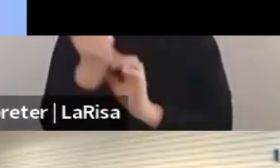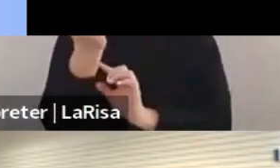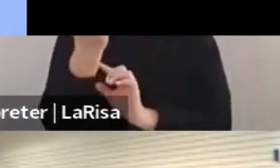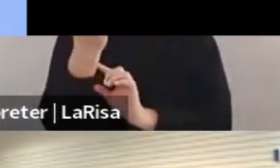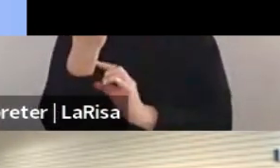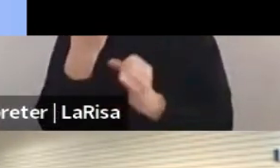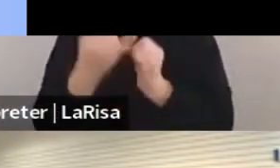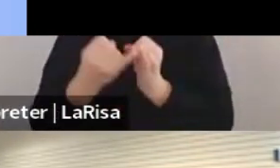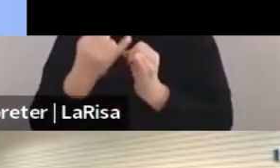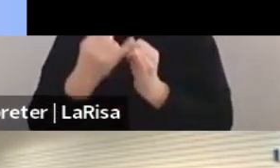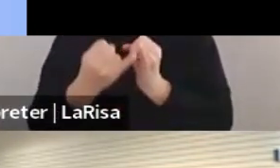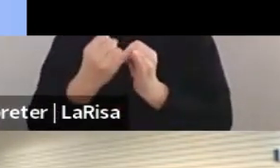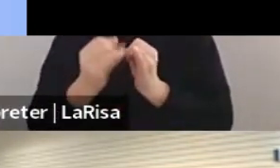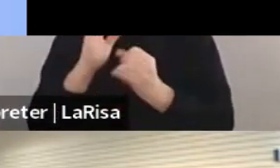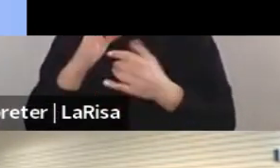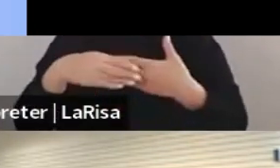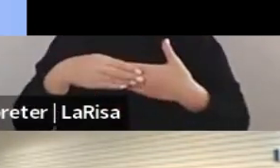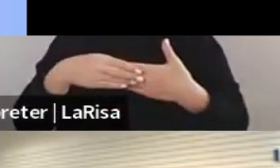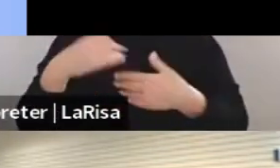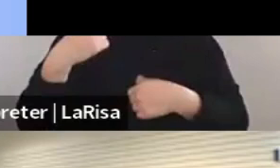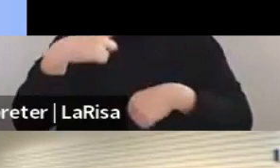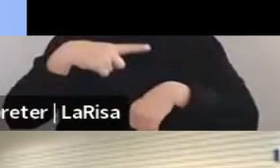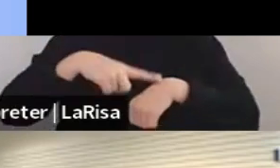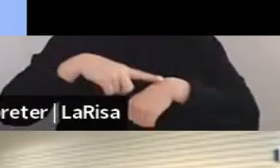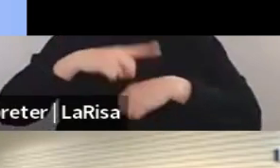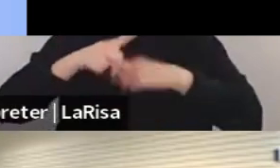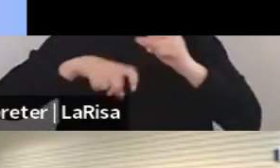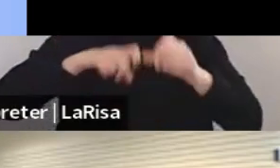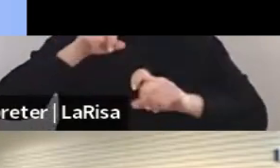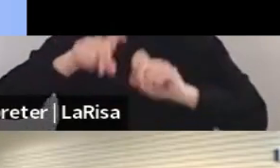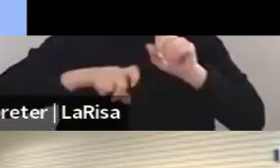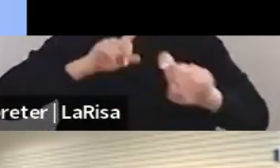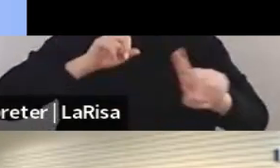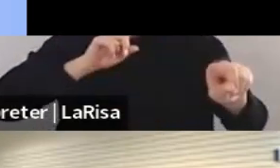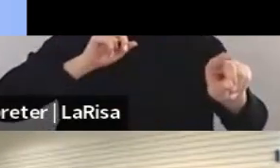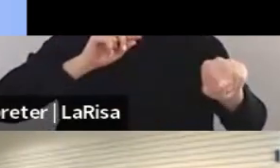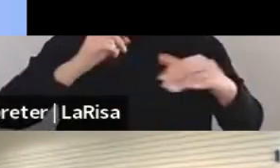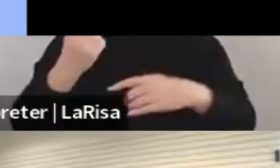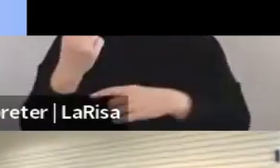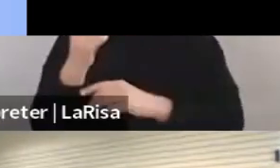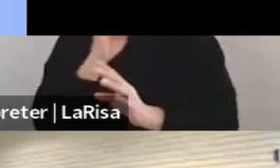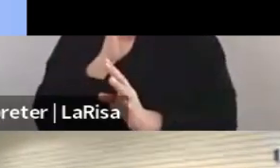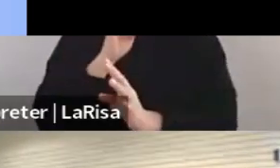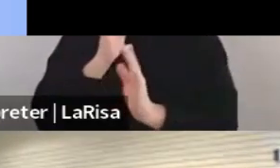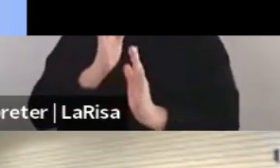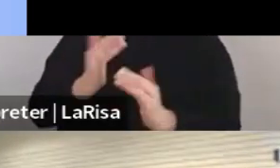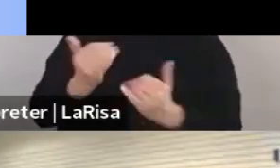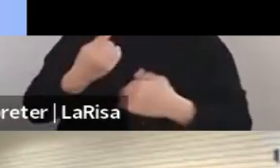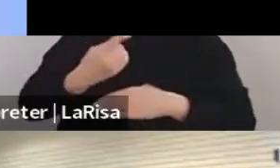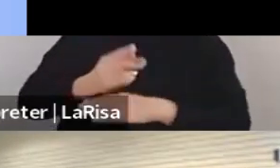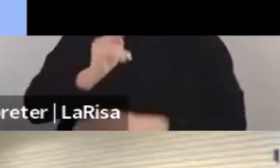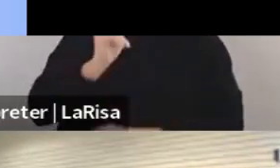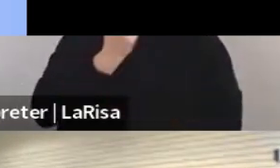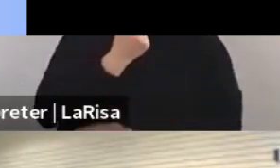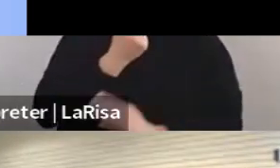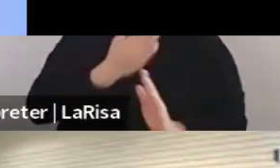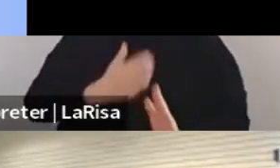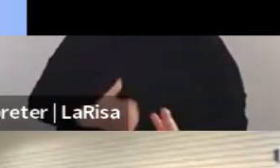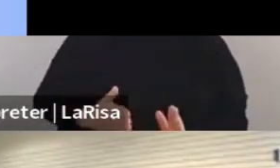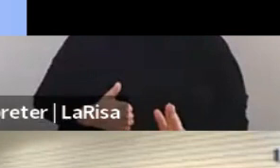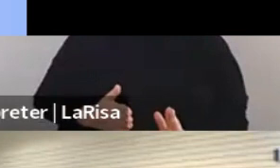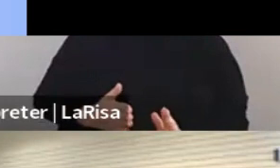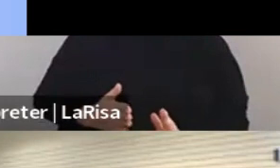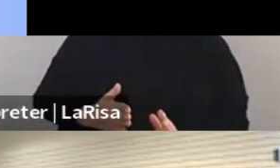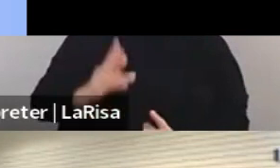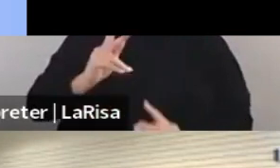question. We're going to aim to save 10 to 15 minutes at the end for questions. One of our guest speakers today is a nutritionist, and